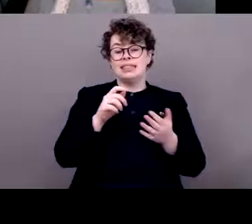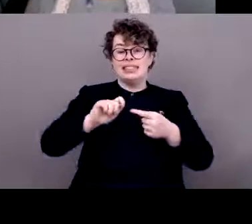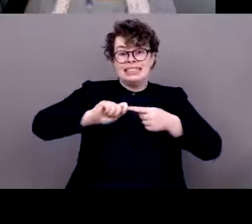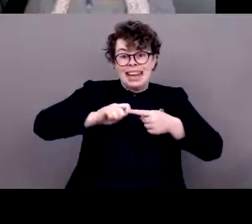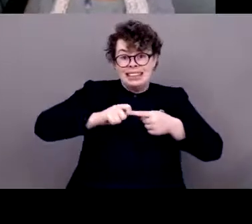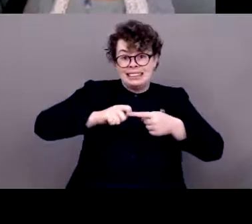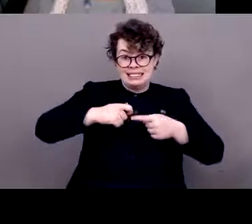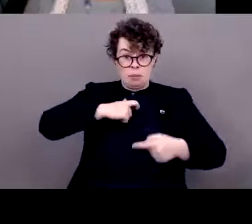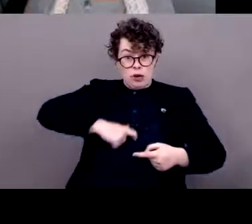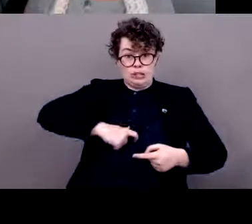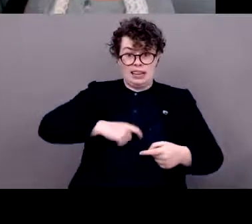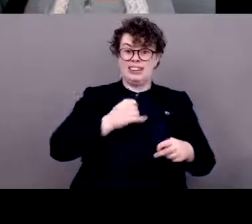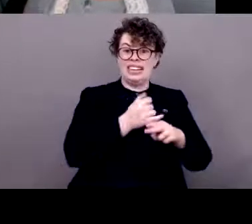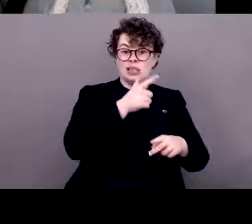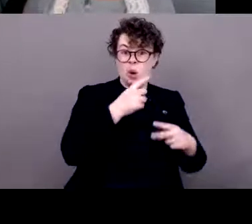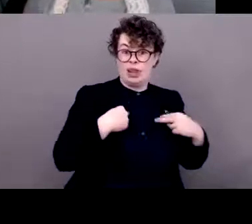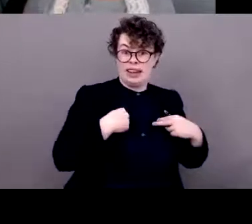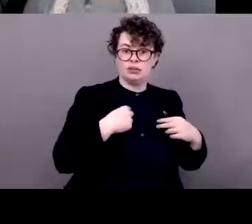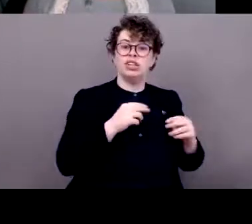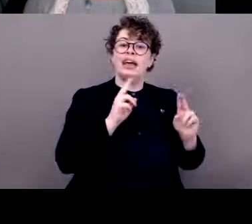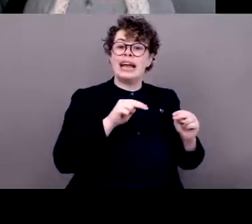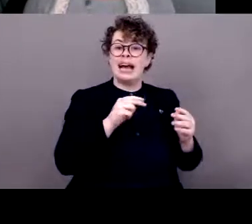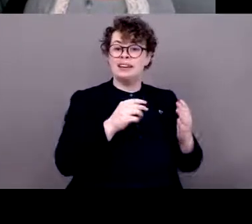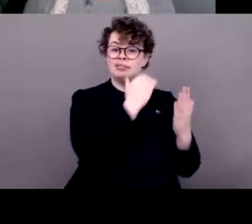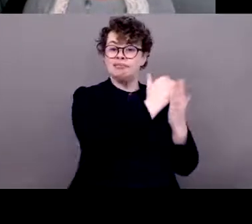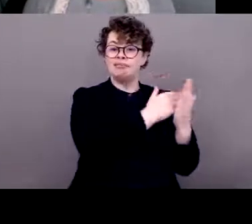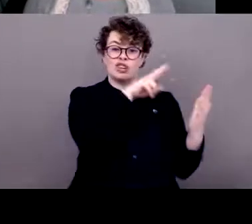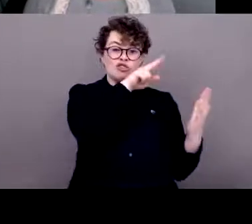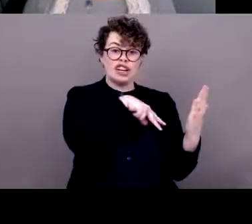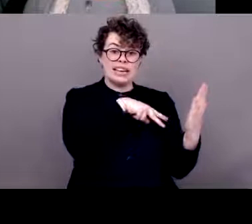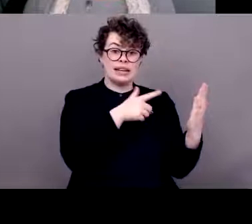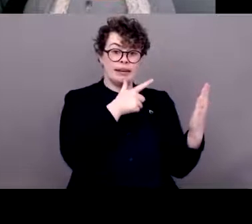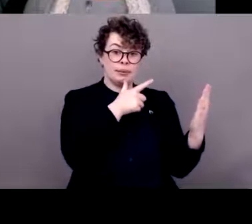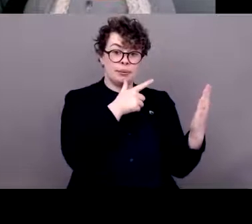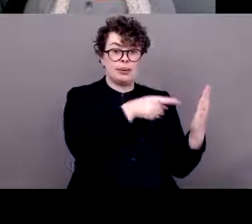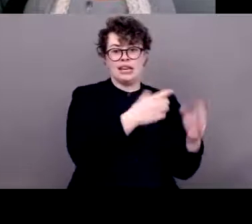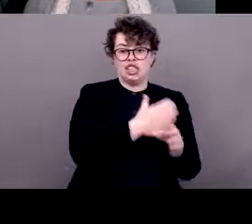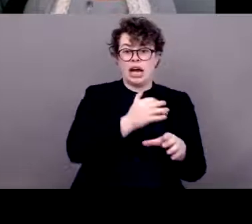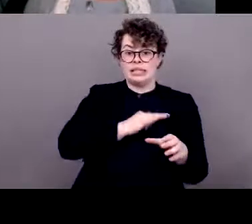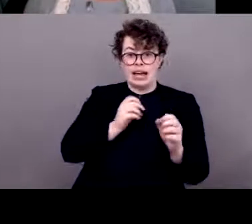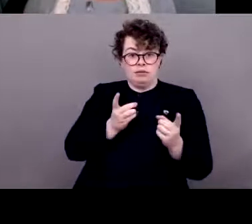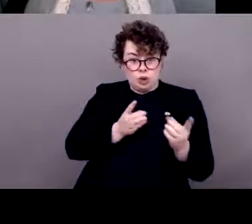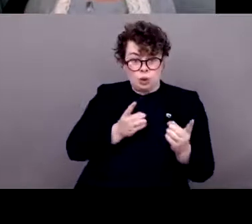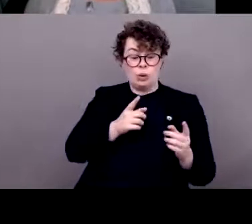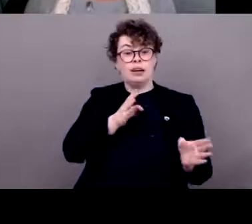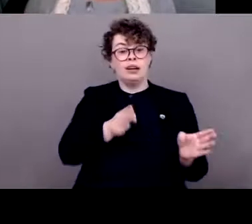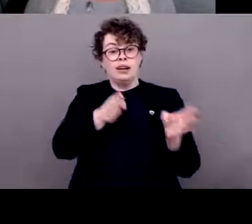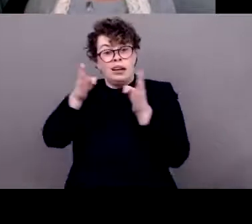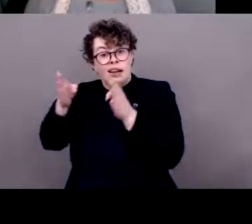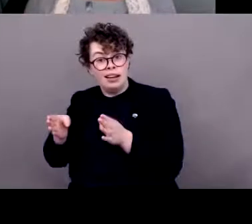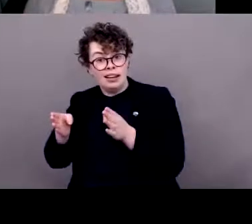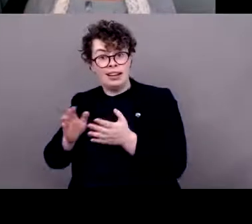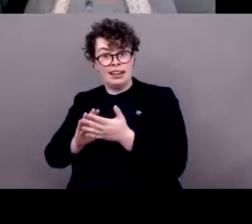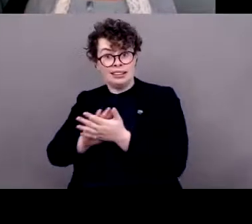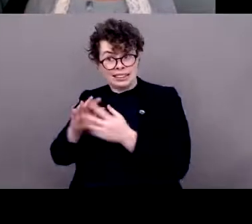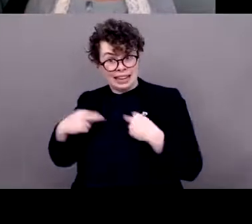read the instructions out. But of course, in sign language, we don't have an easily accessible written form, and